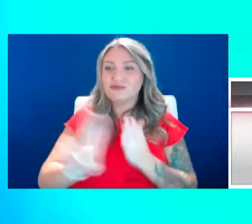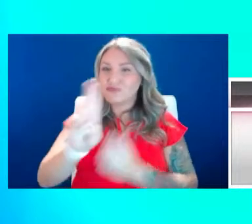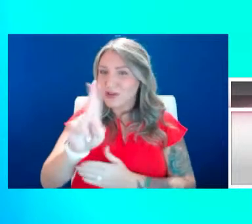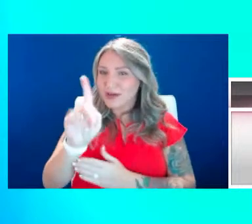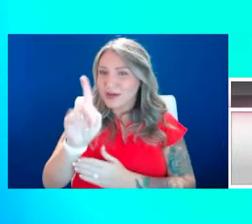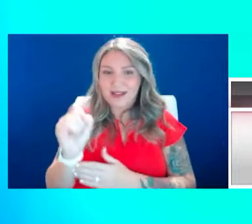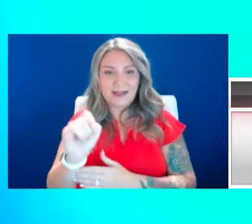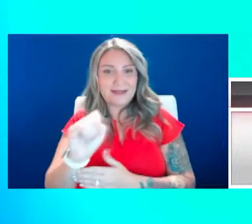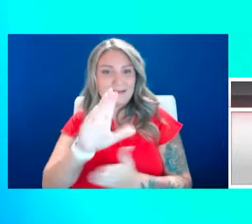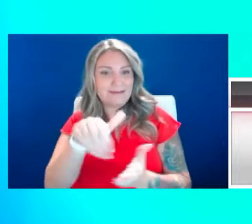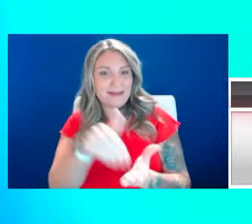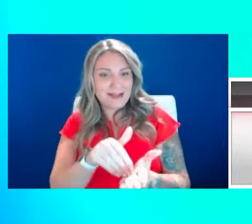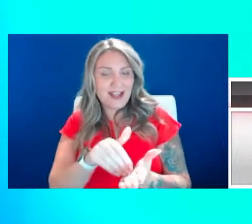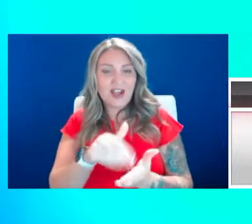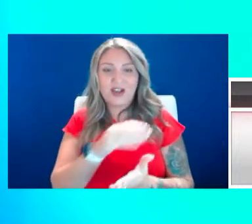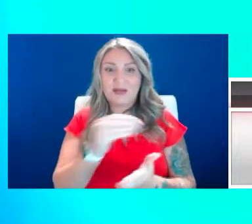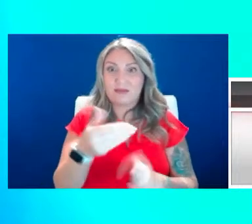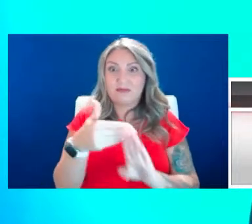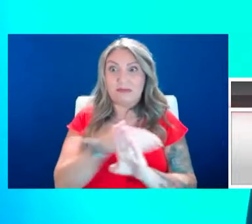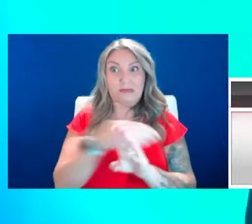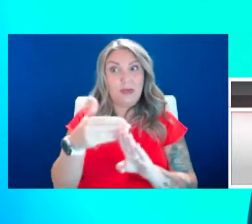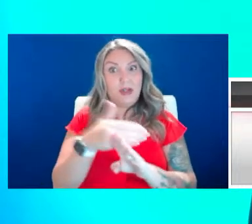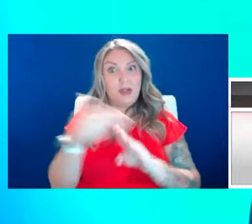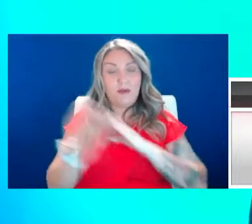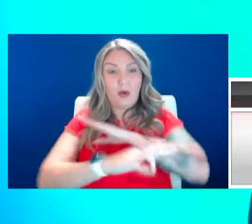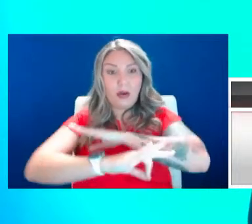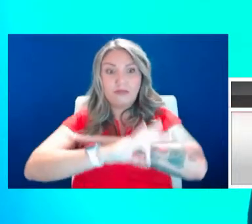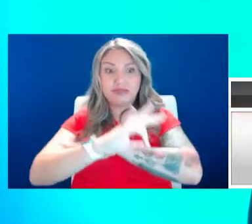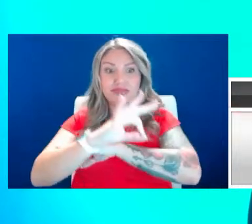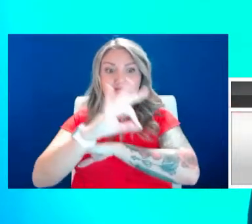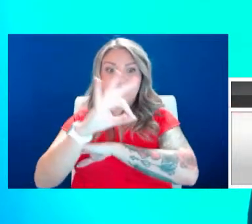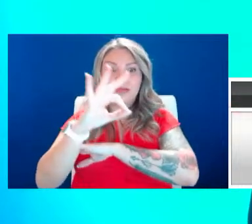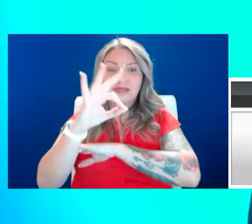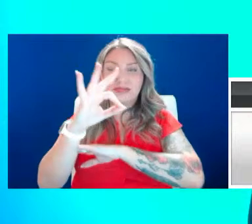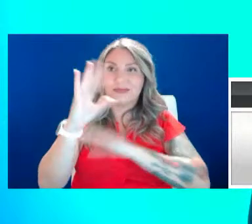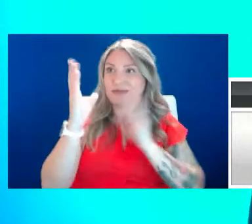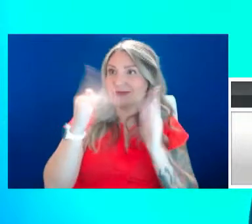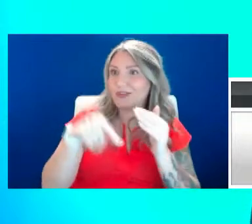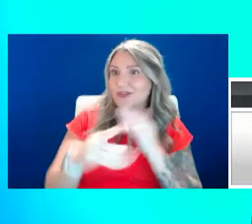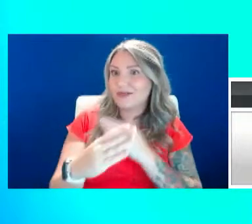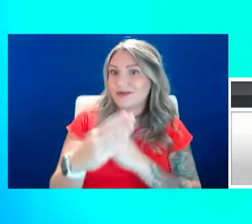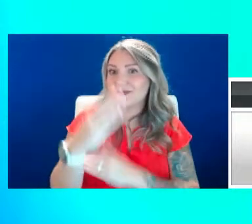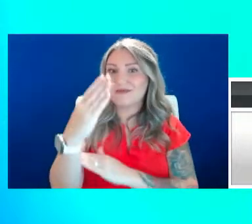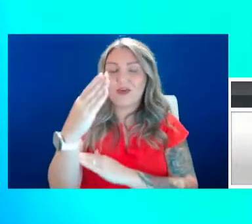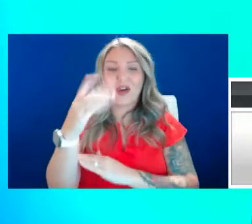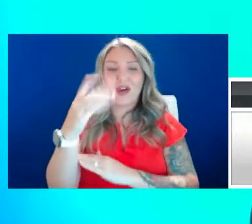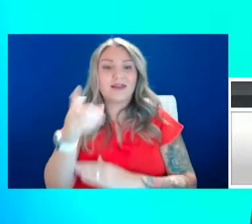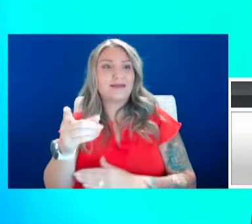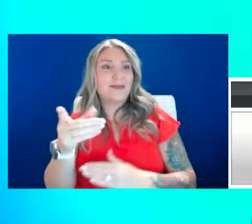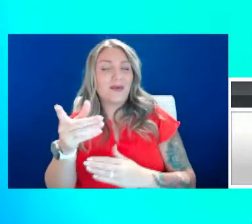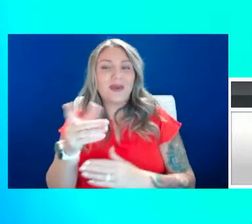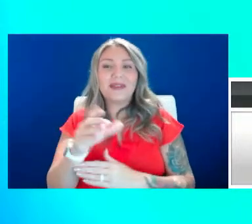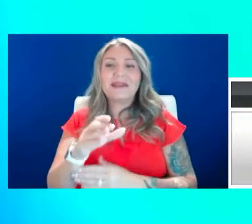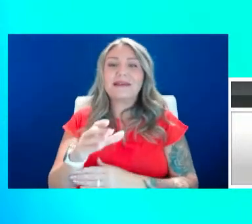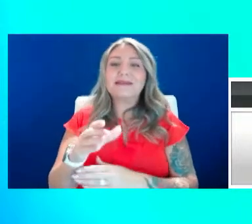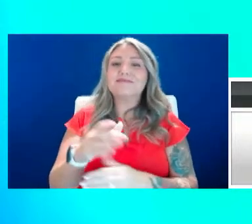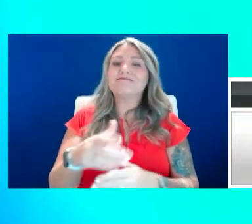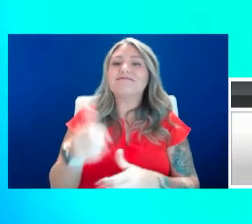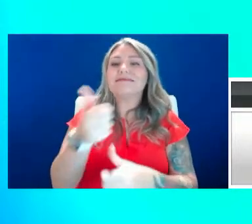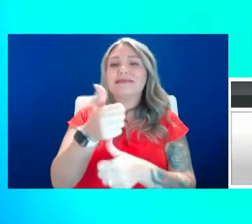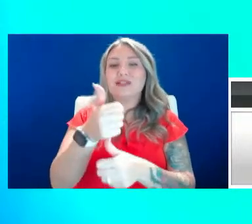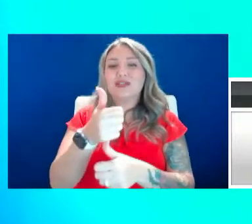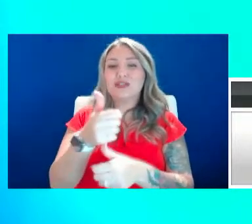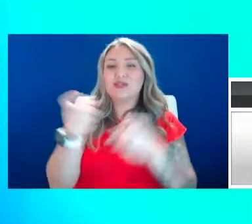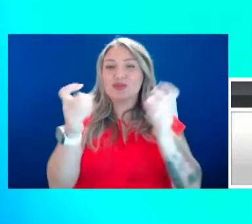dawn, nice and dark this morning. He does this every year. He's been out there with the V Foundation Senior Director, Katie Sweet, also Heather Aker,